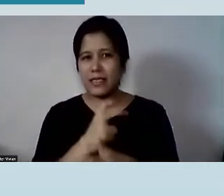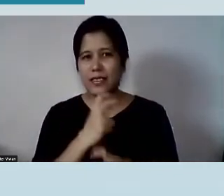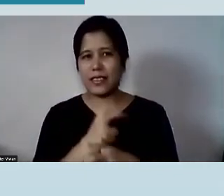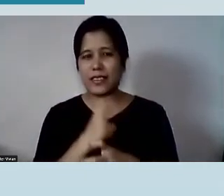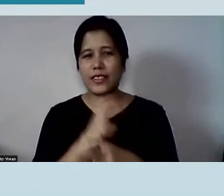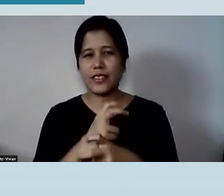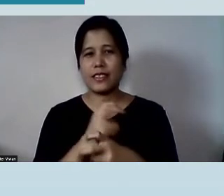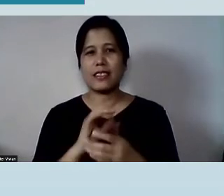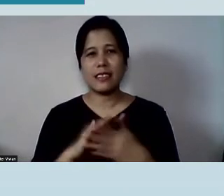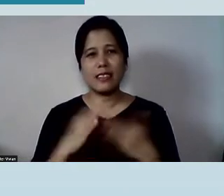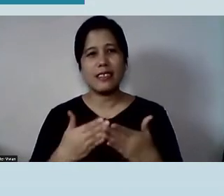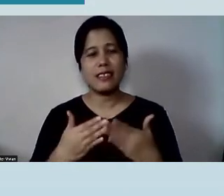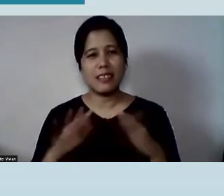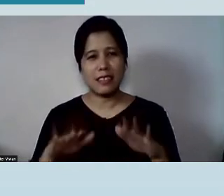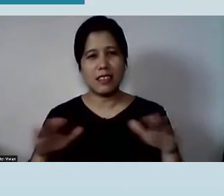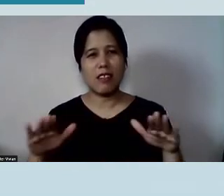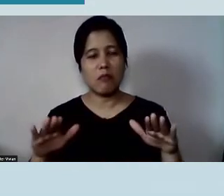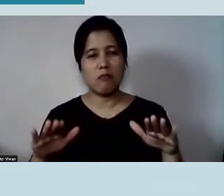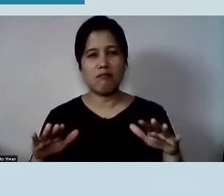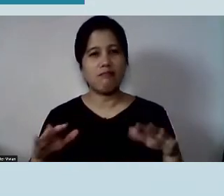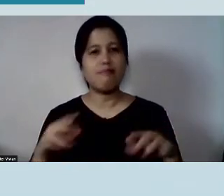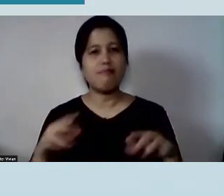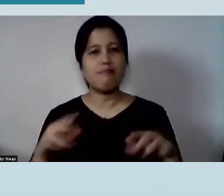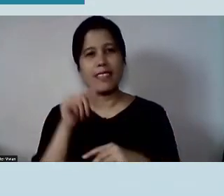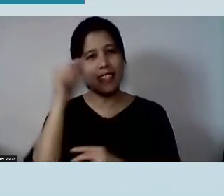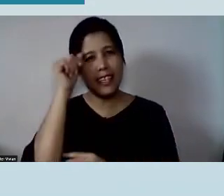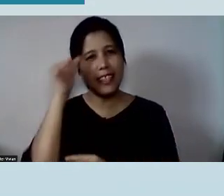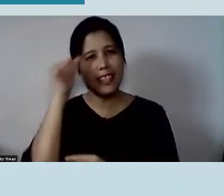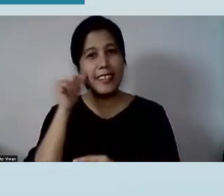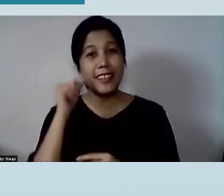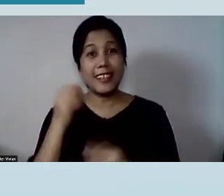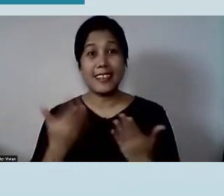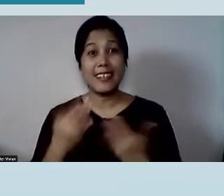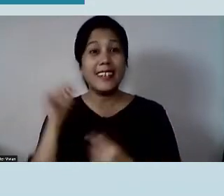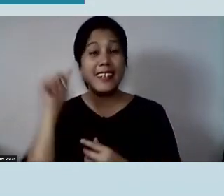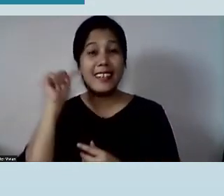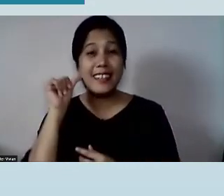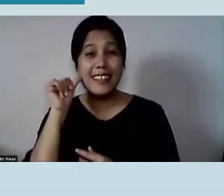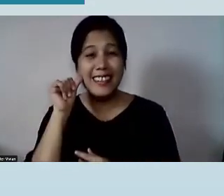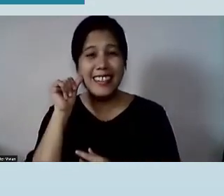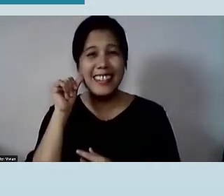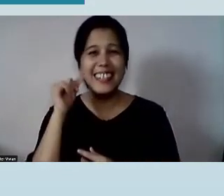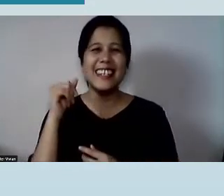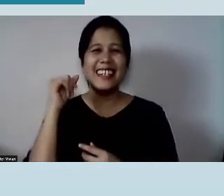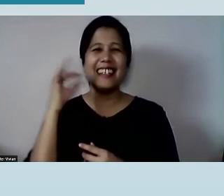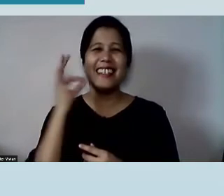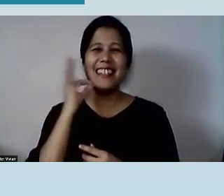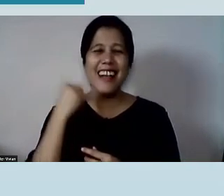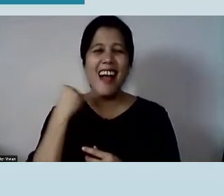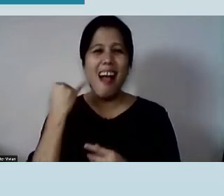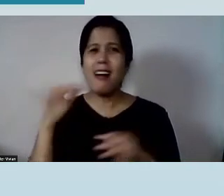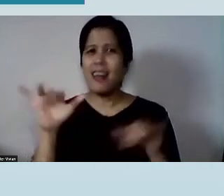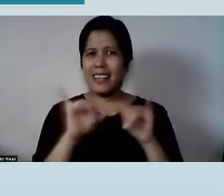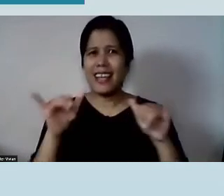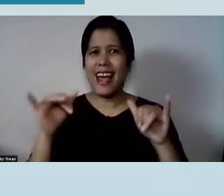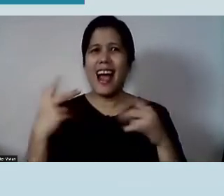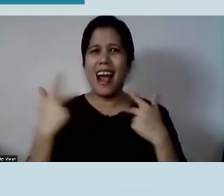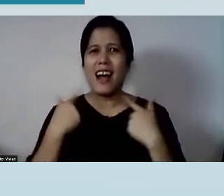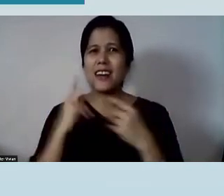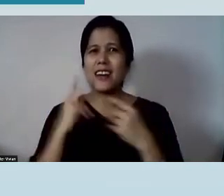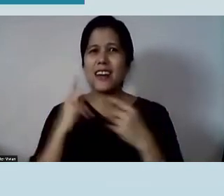ADHD children, but not for us adults. Tignan mo kami ni Fiel, parehong may halaman sa likod. Parehong nandun, di